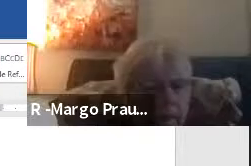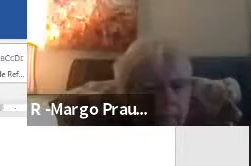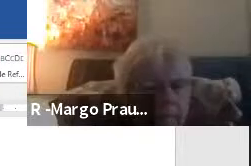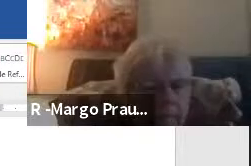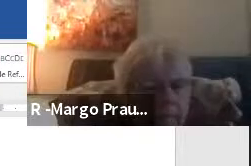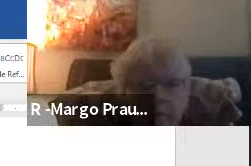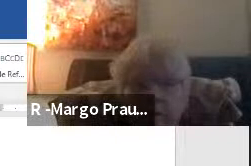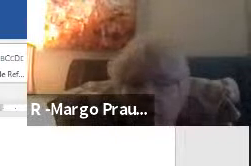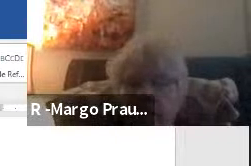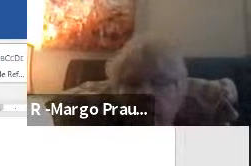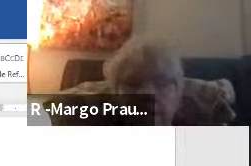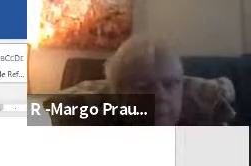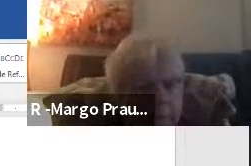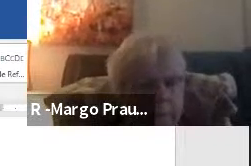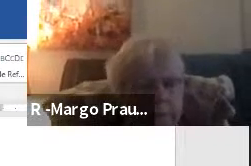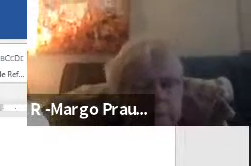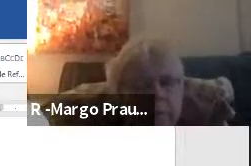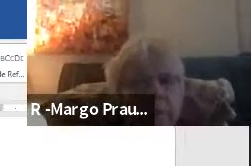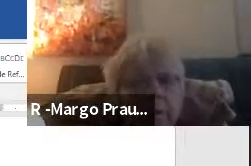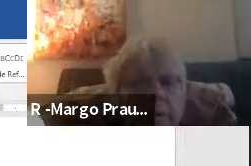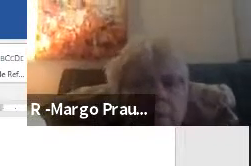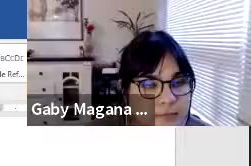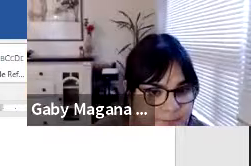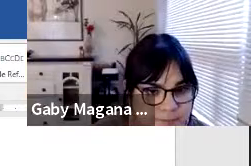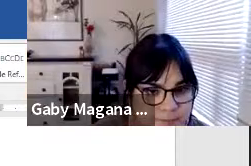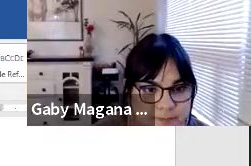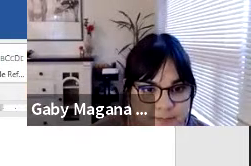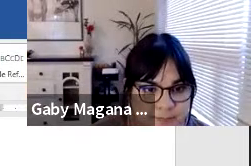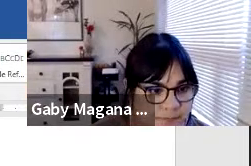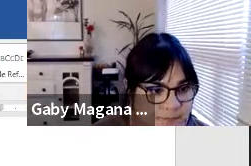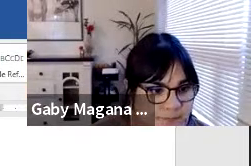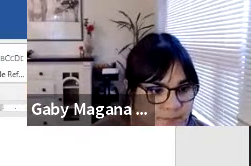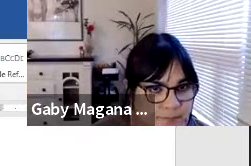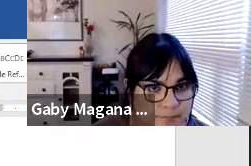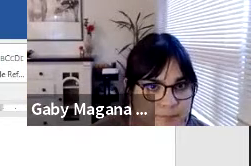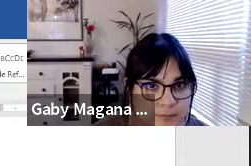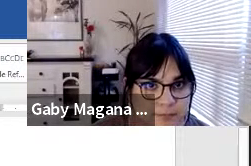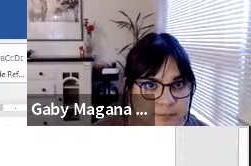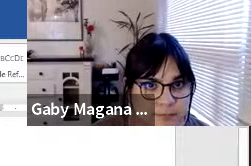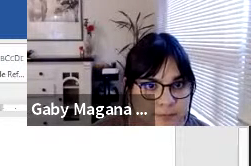I have a comment. Yeah, this is Marco. share. I'm